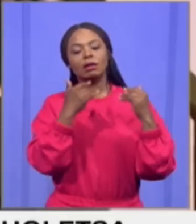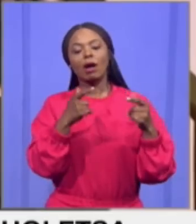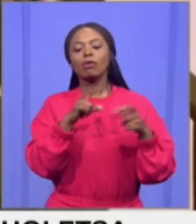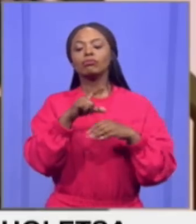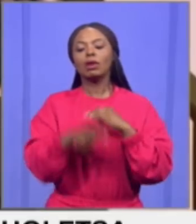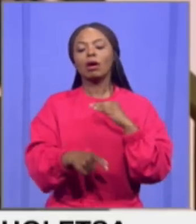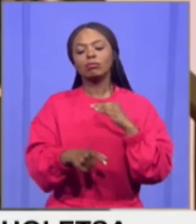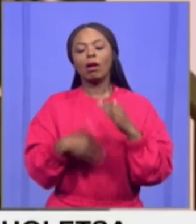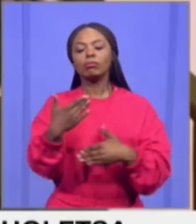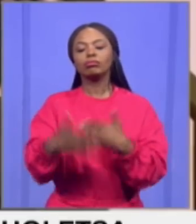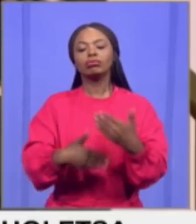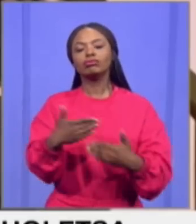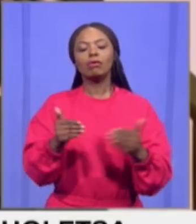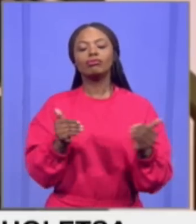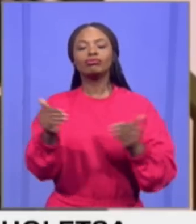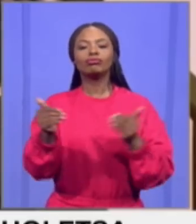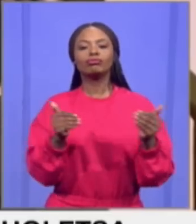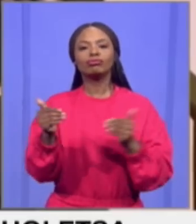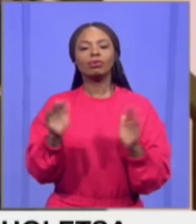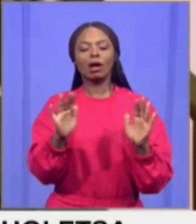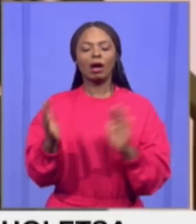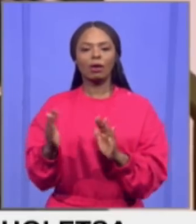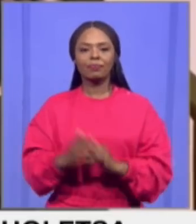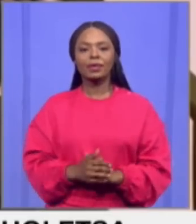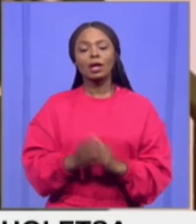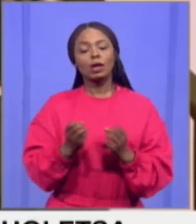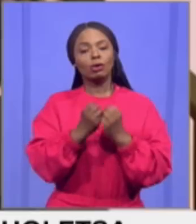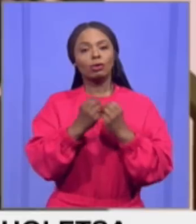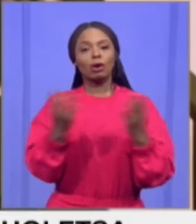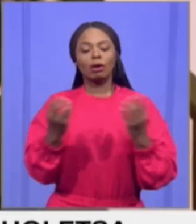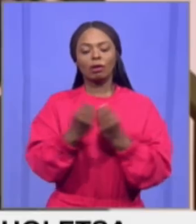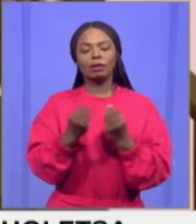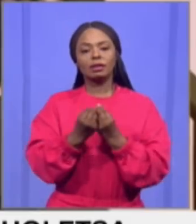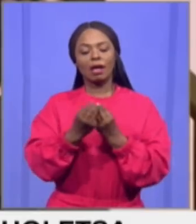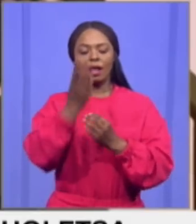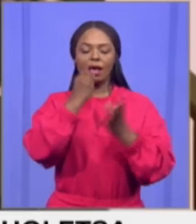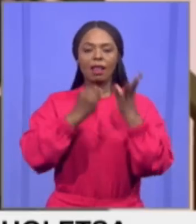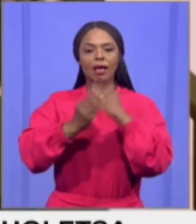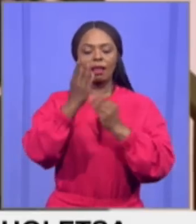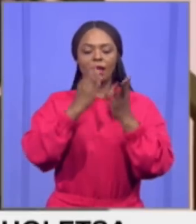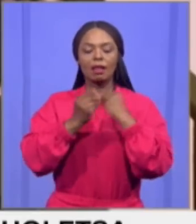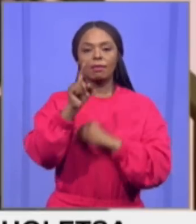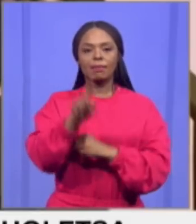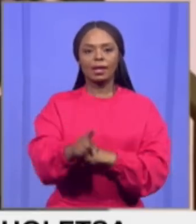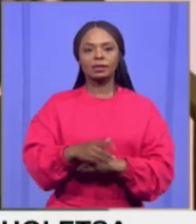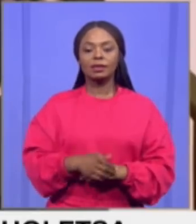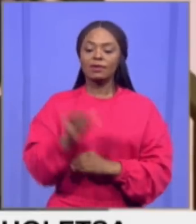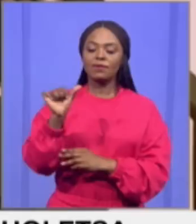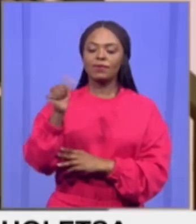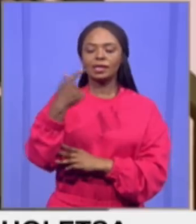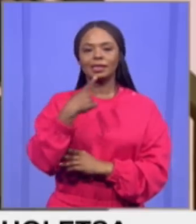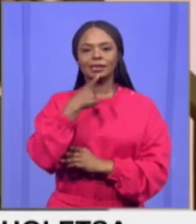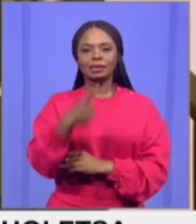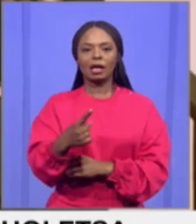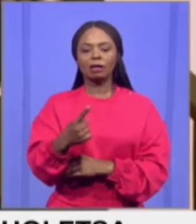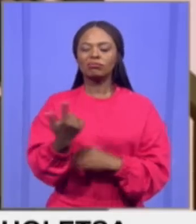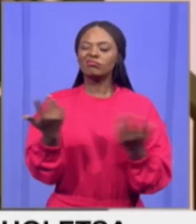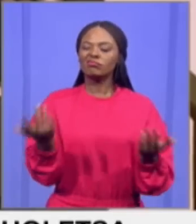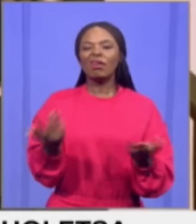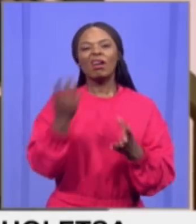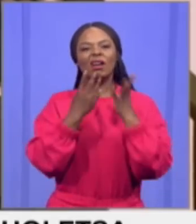conference have a lot to learn from you. And I will be the first to tell them what they should be